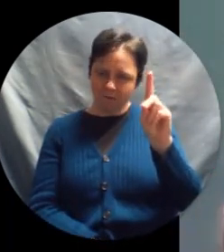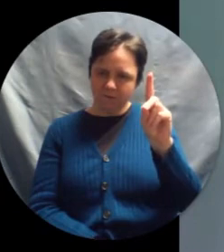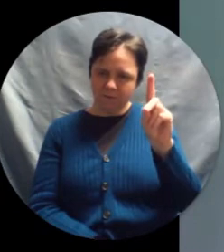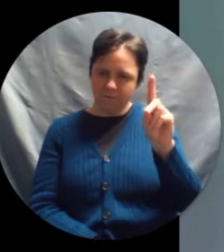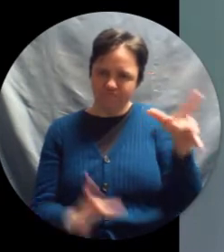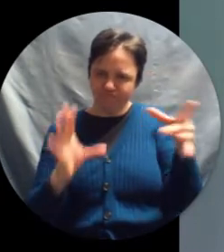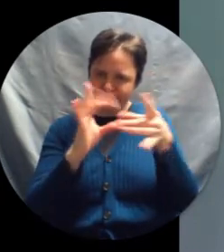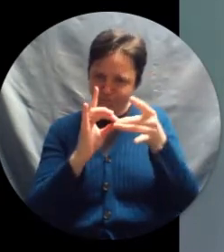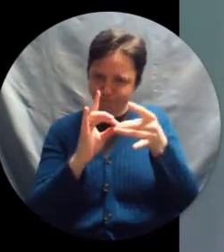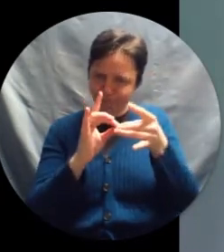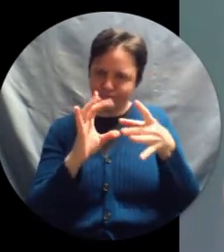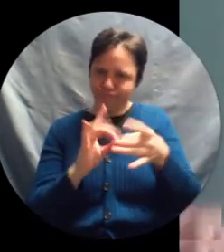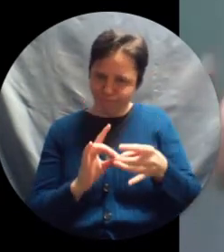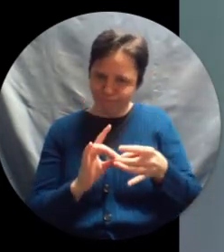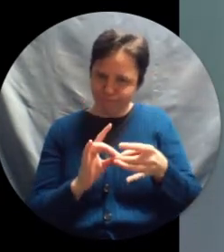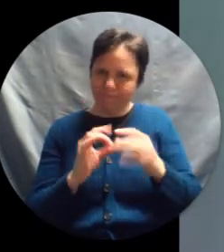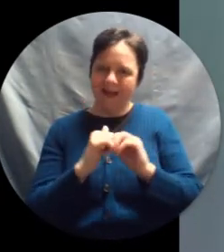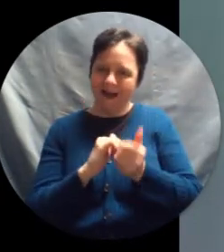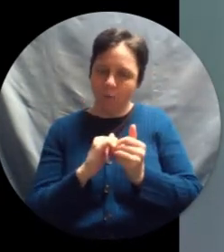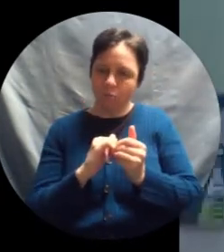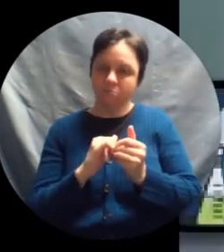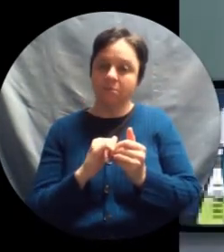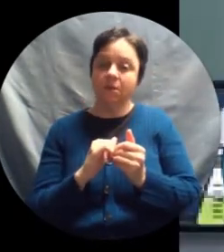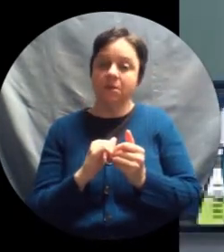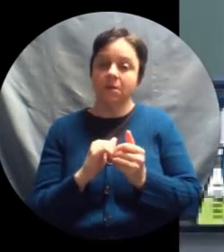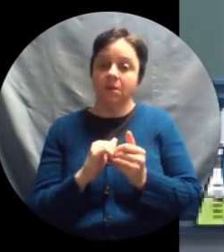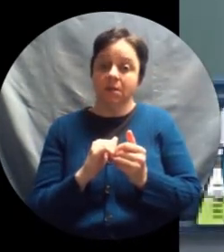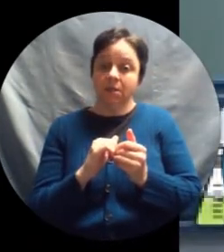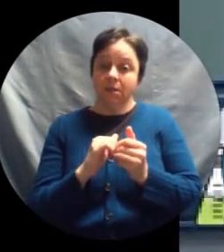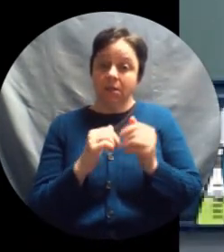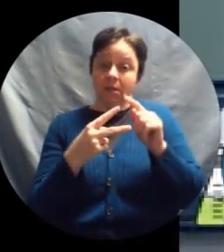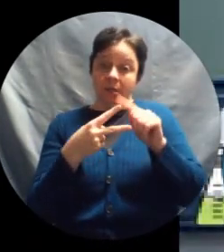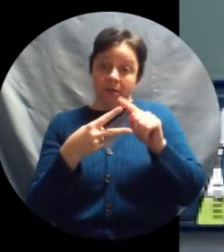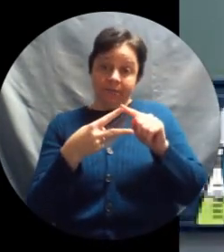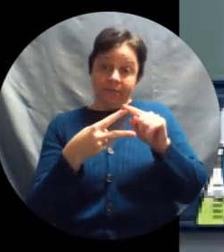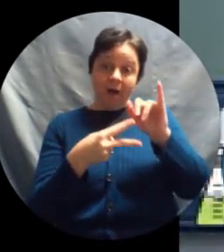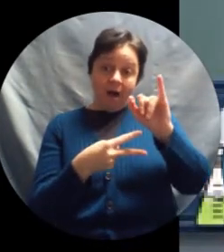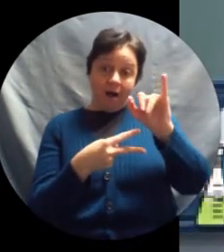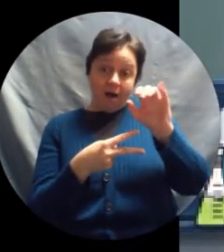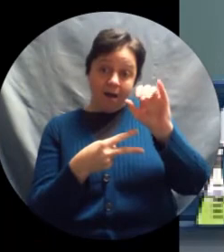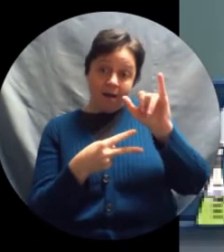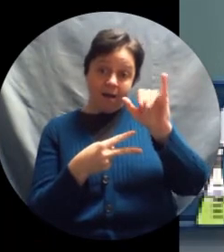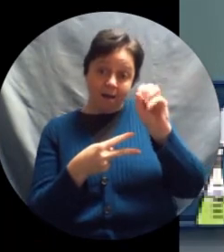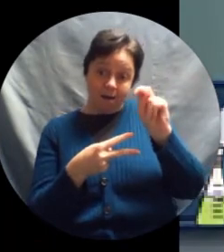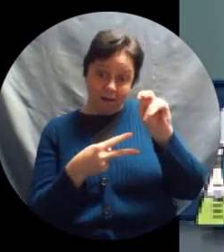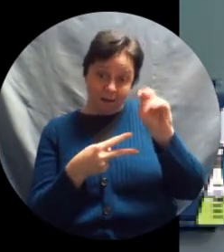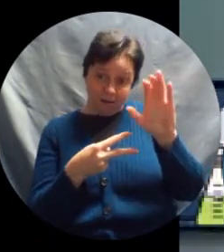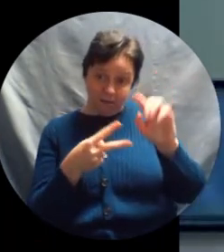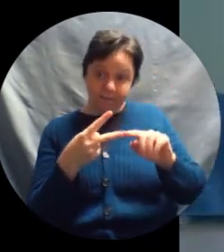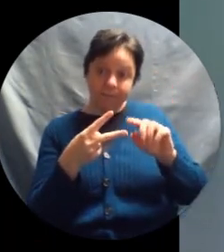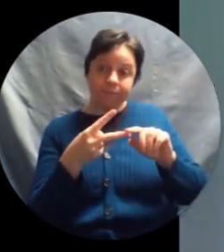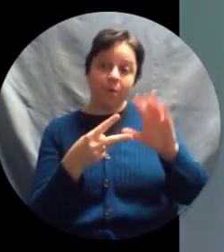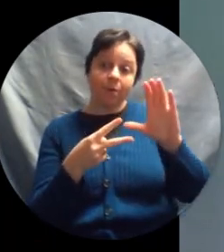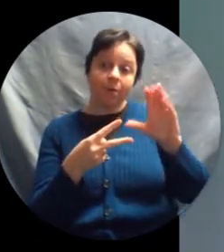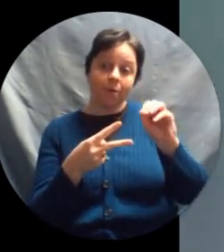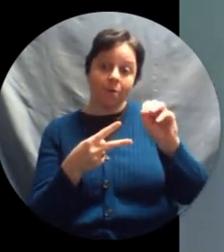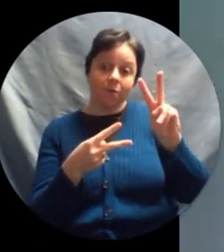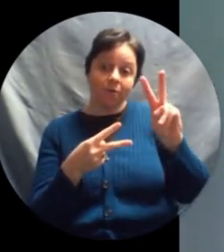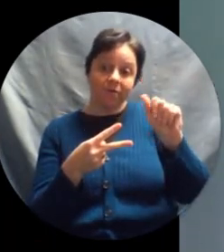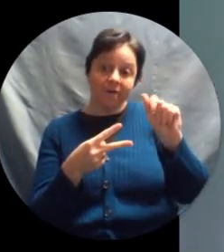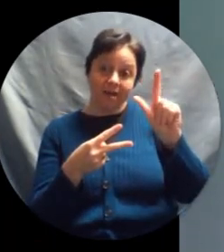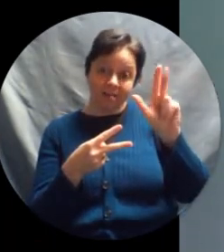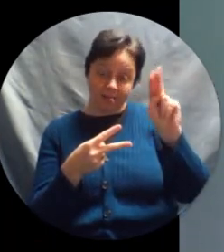Compounds are either going to be put together one of two ways, either through an ionic bond or a covalent bond. In an ionic bond,